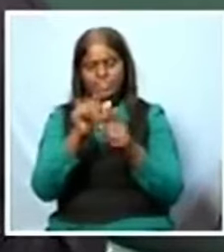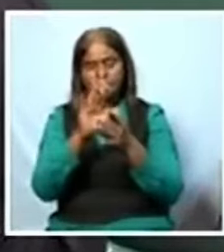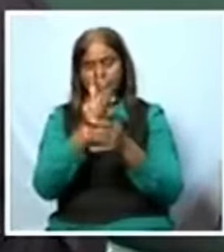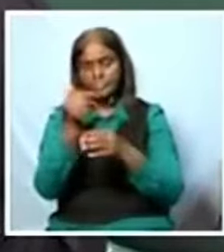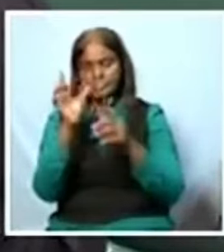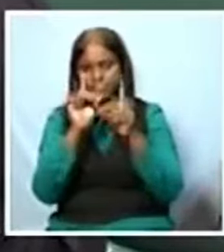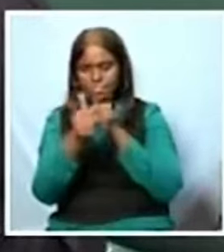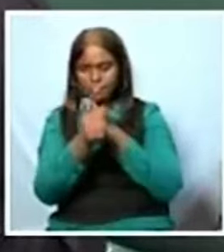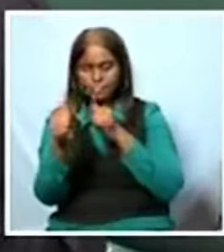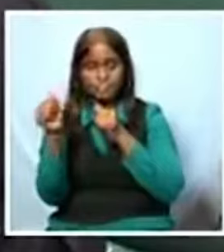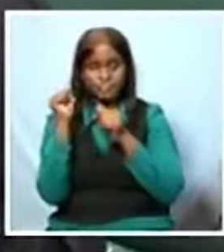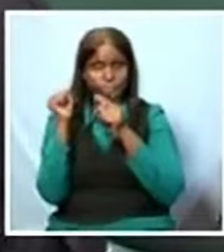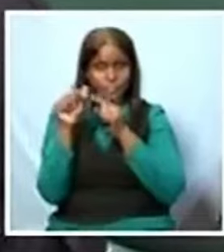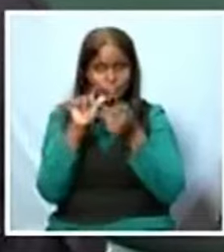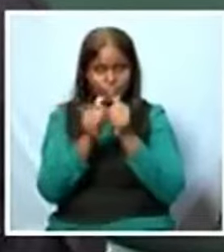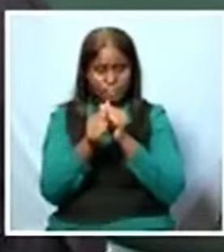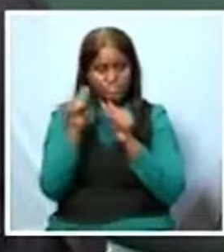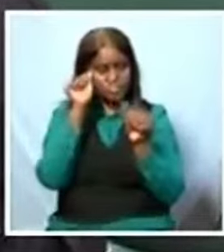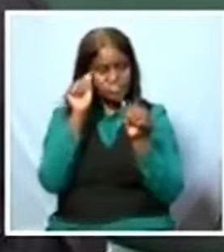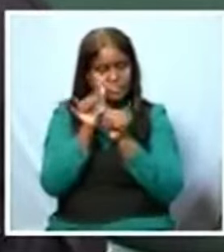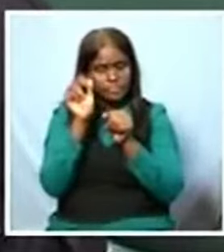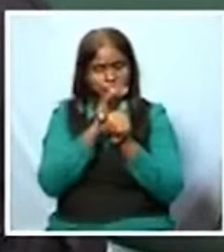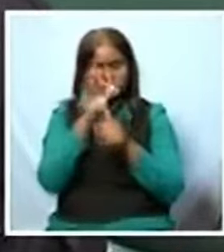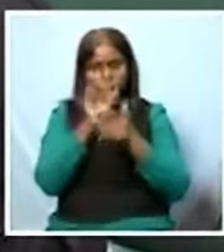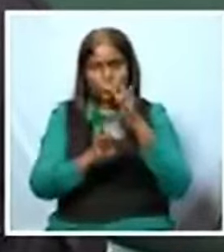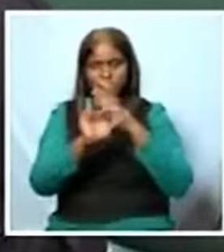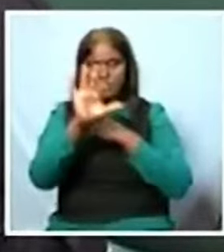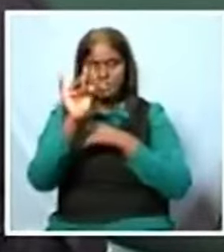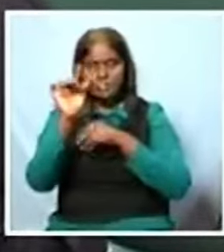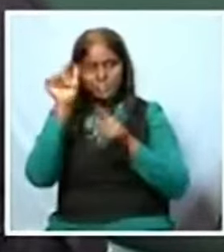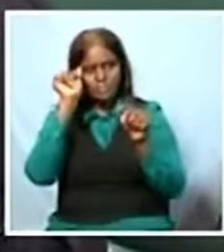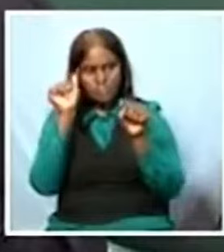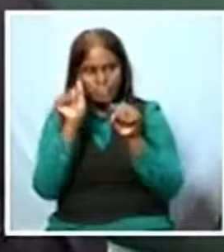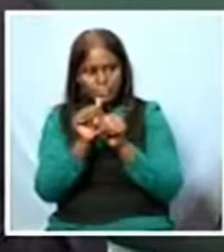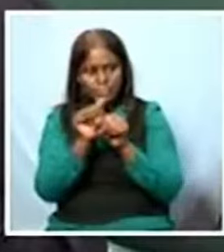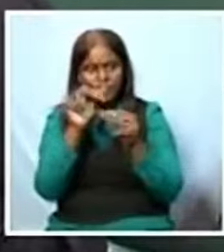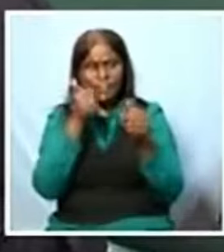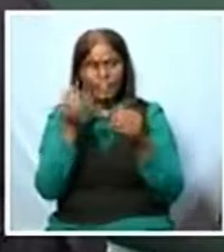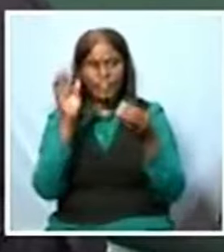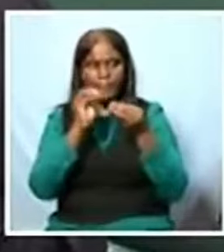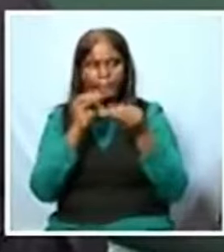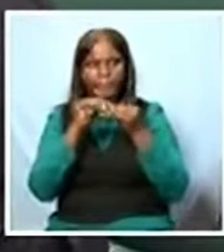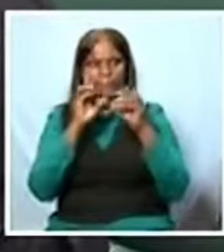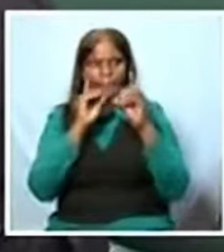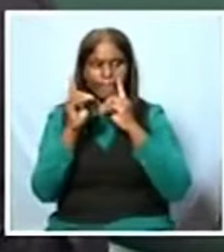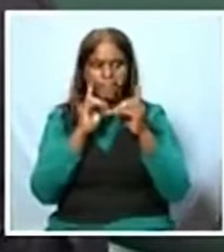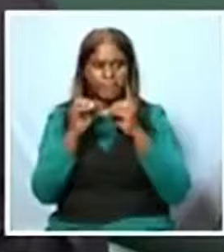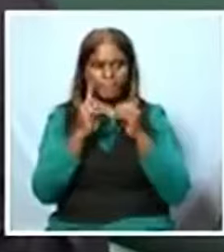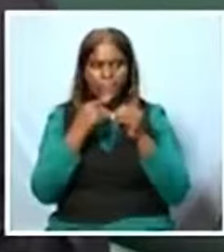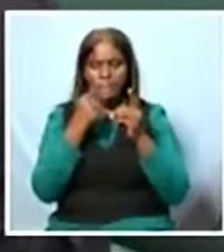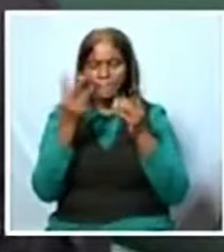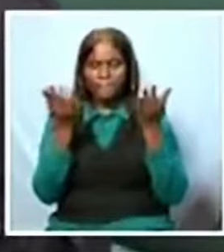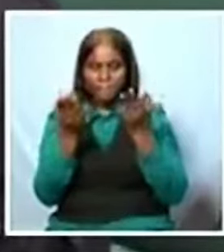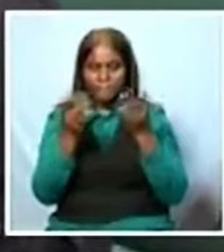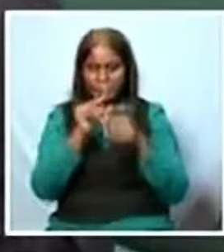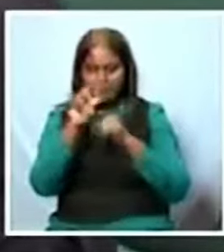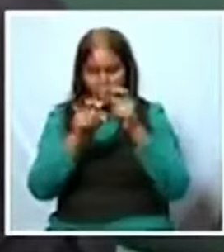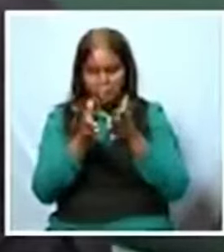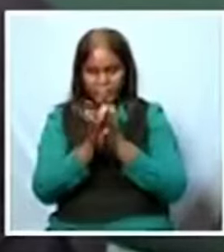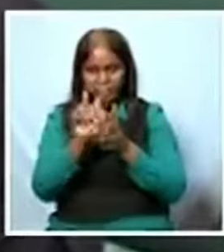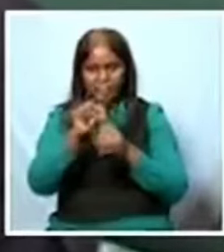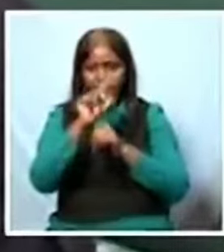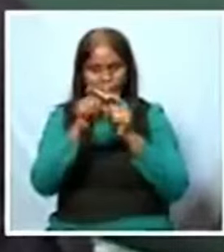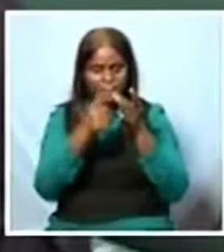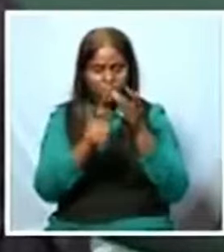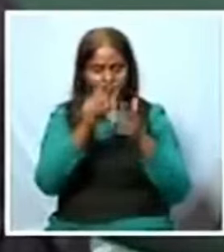Any debate and objection? Amendment agreed to. Clause 58 as amended. Any further debate? I see none. I put the question. The question